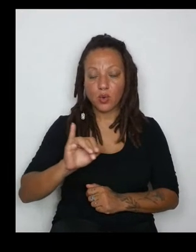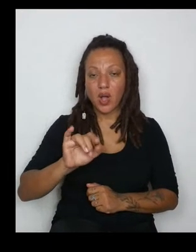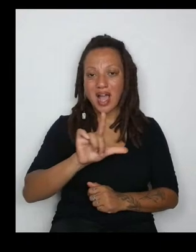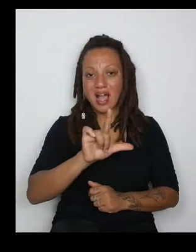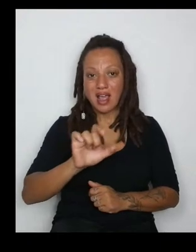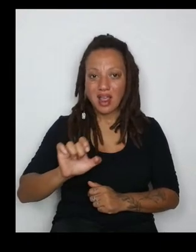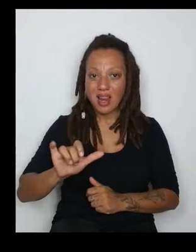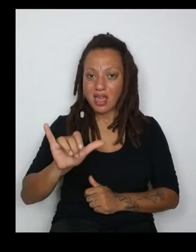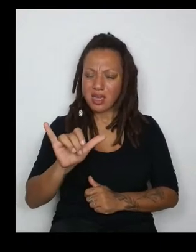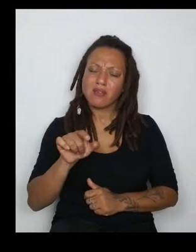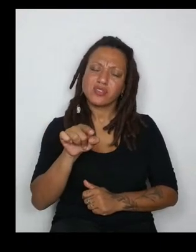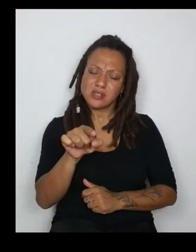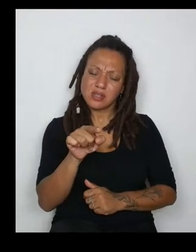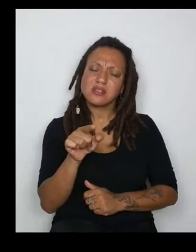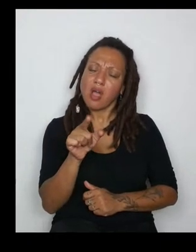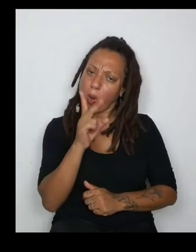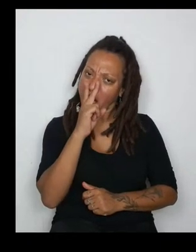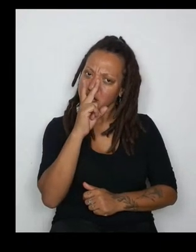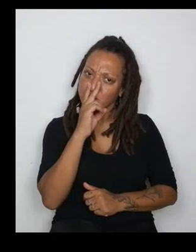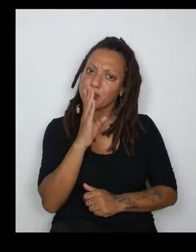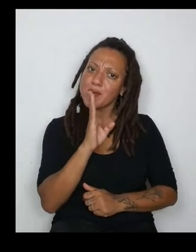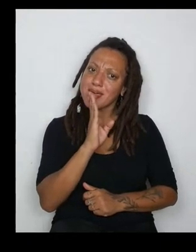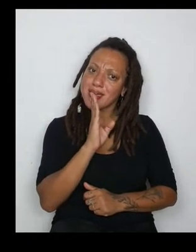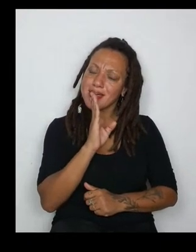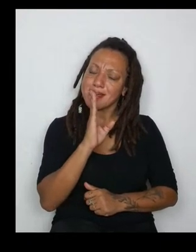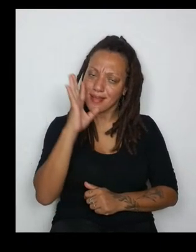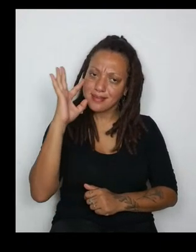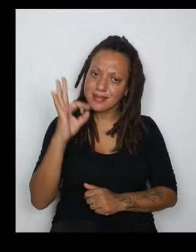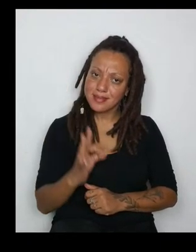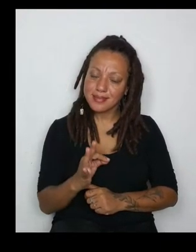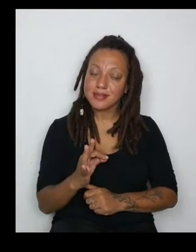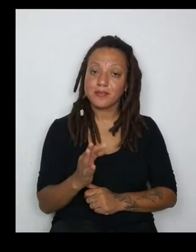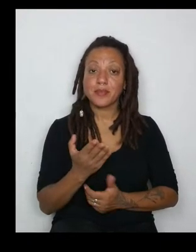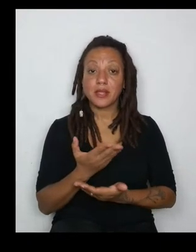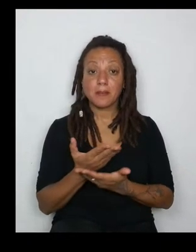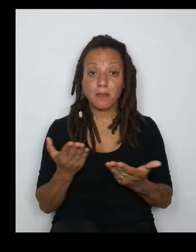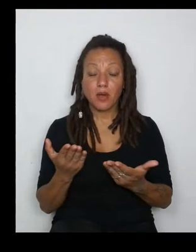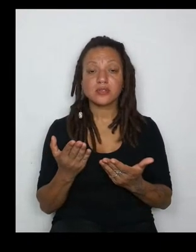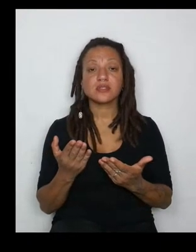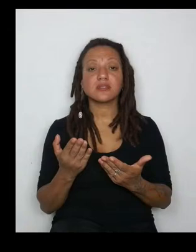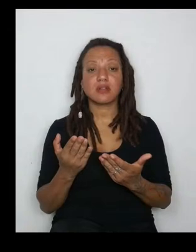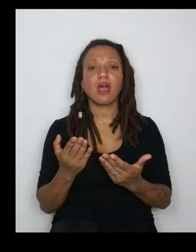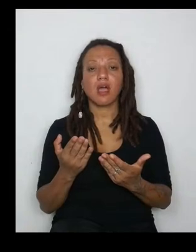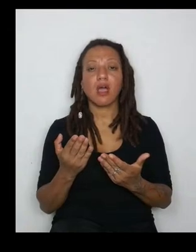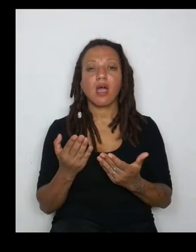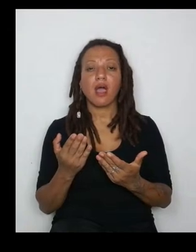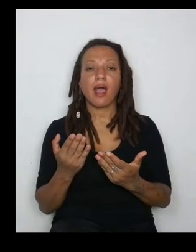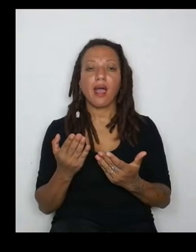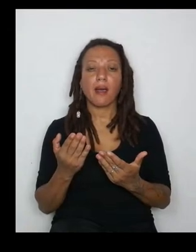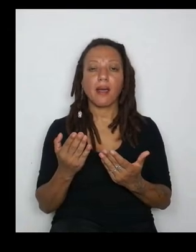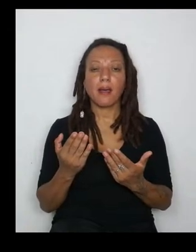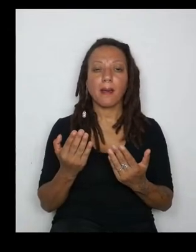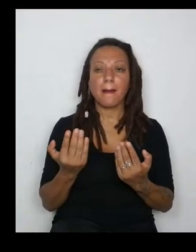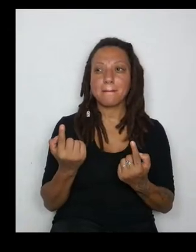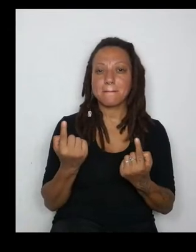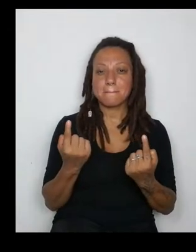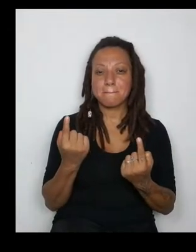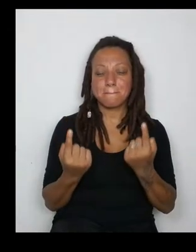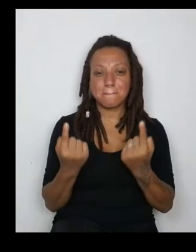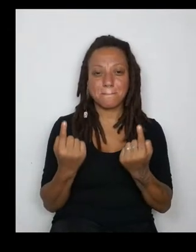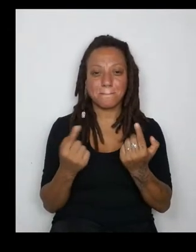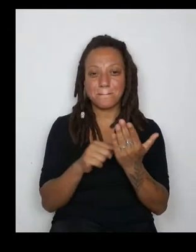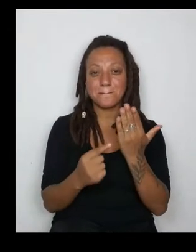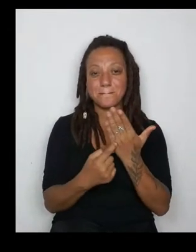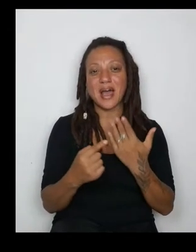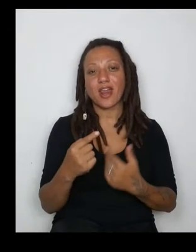on go organic that sort of parodies you might say they look like a kind of kitsch reenactment of gogan um